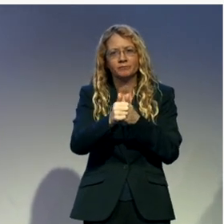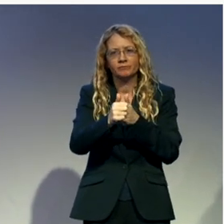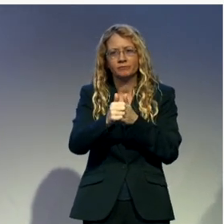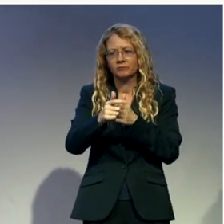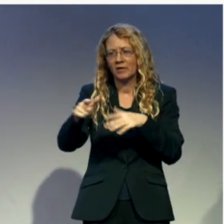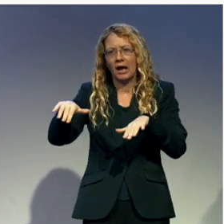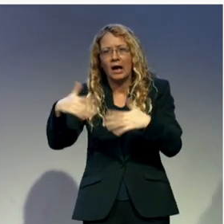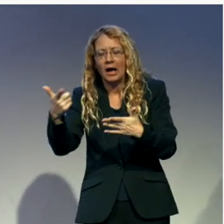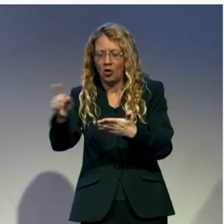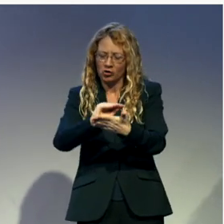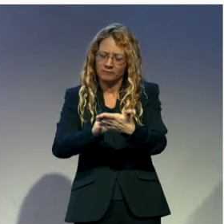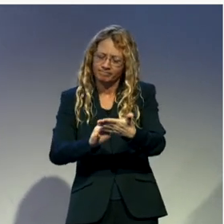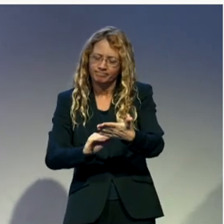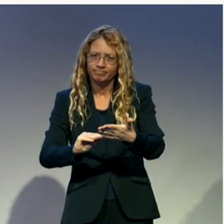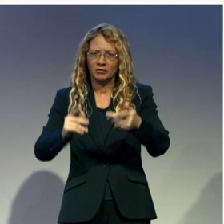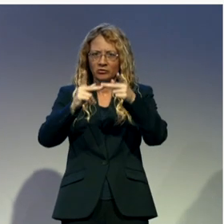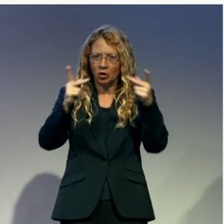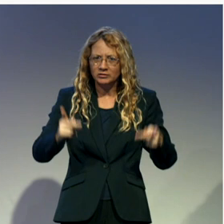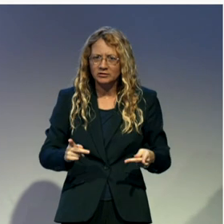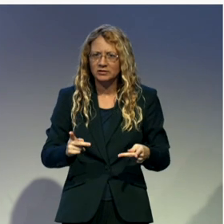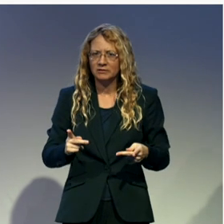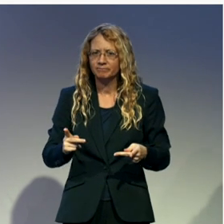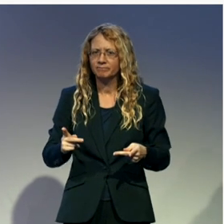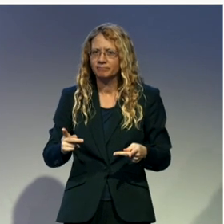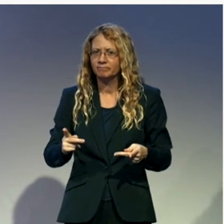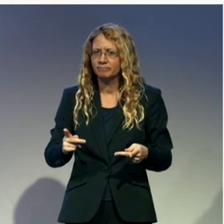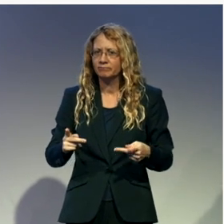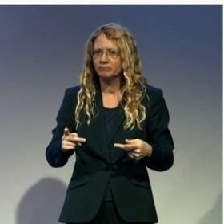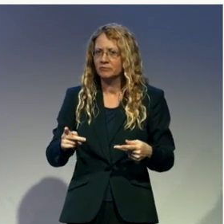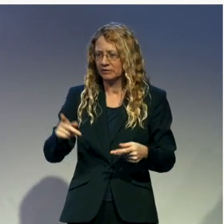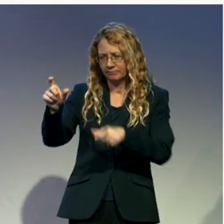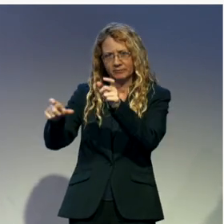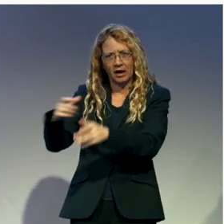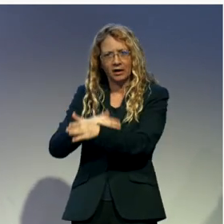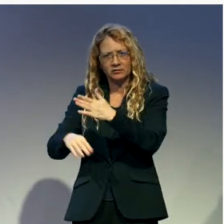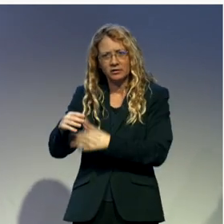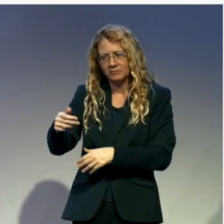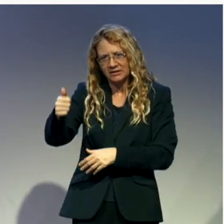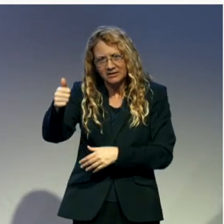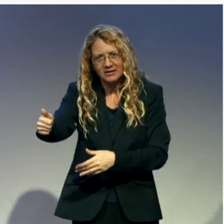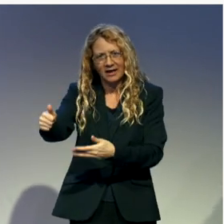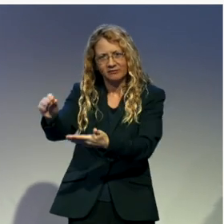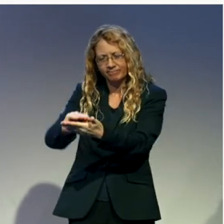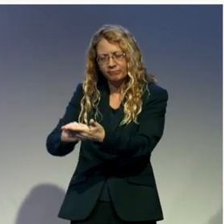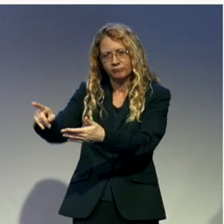sustainable? And what are you doing to enable women with disabilities themselves to lead these organizations?